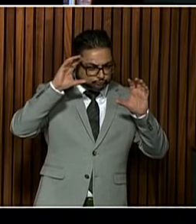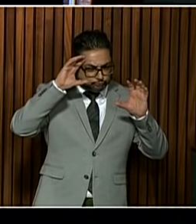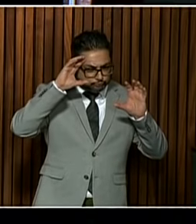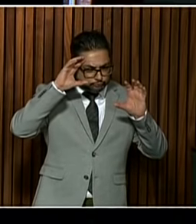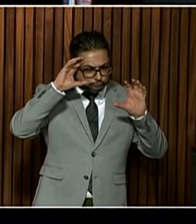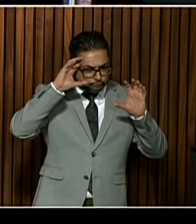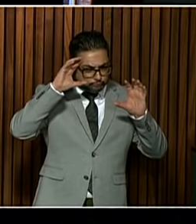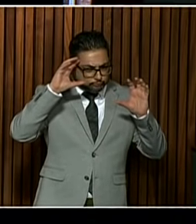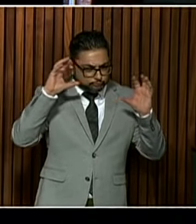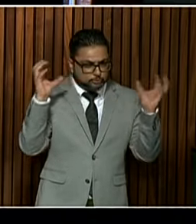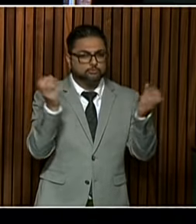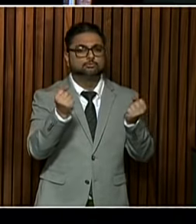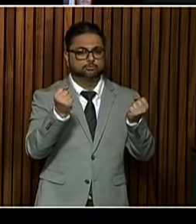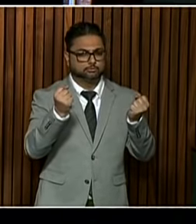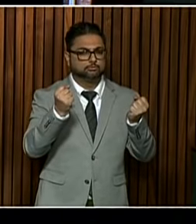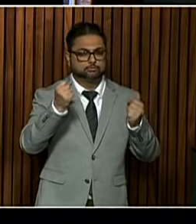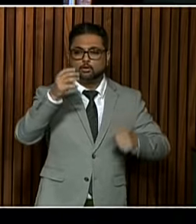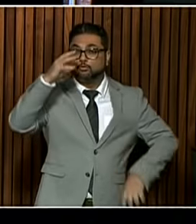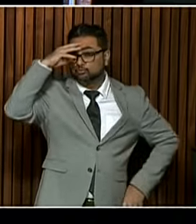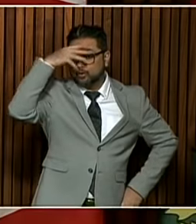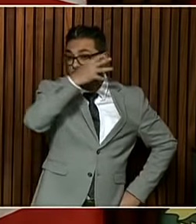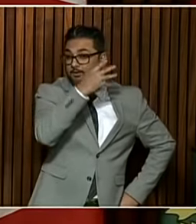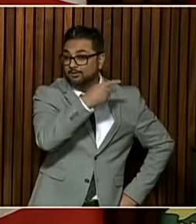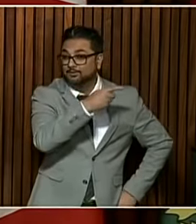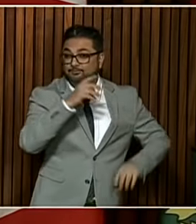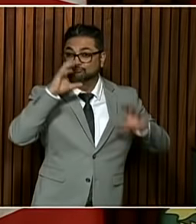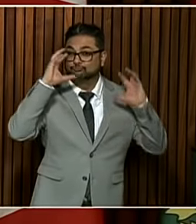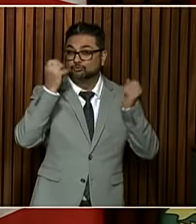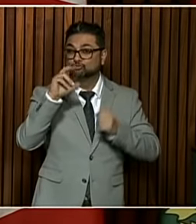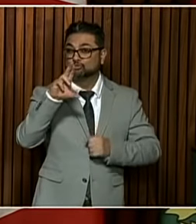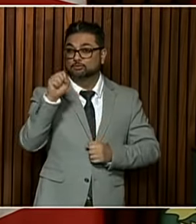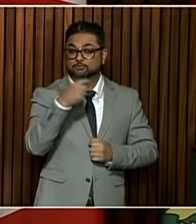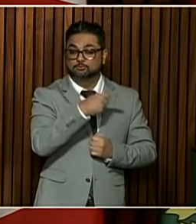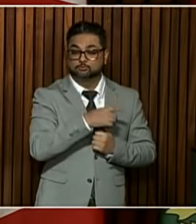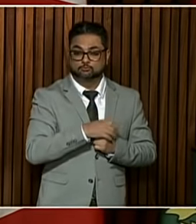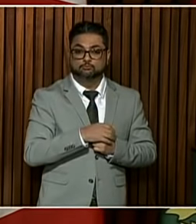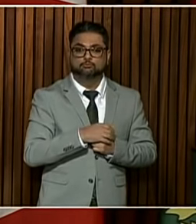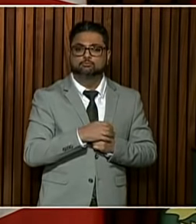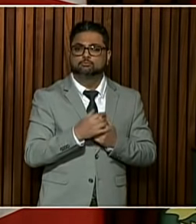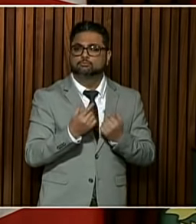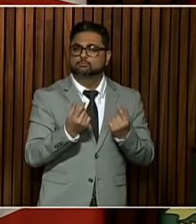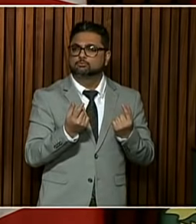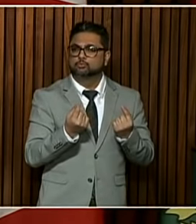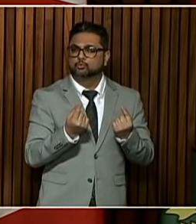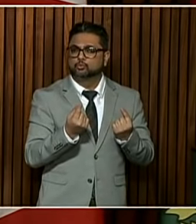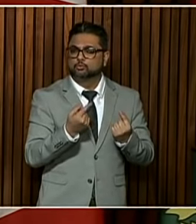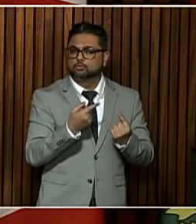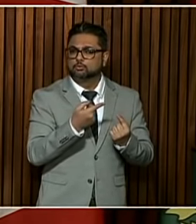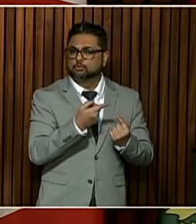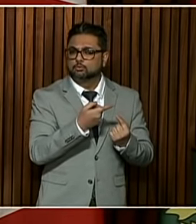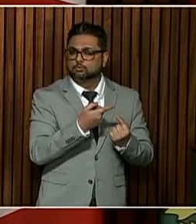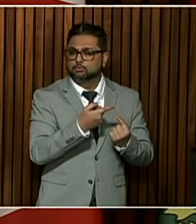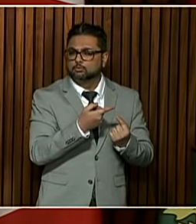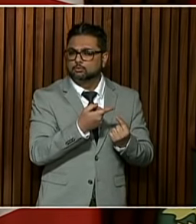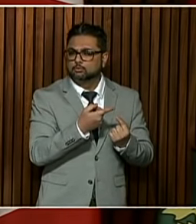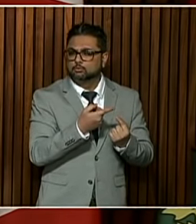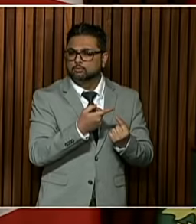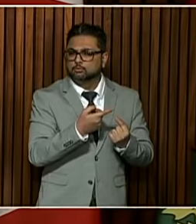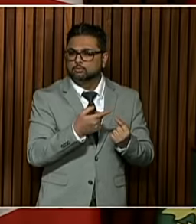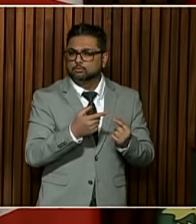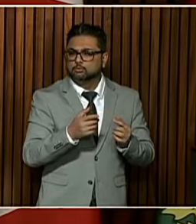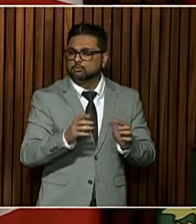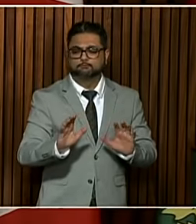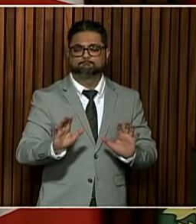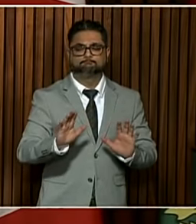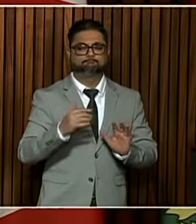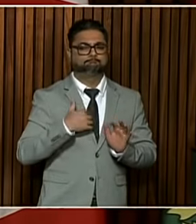about that, and I believe there are studies ongoing currently, but at this point there's no evidence that it works for